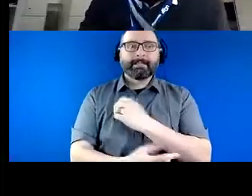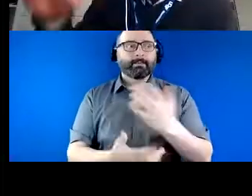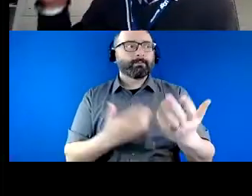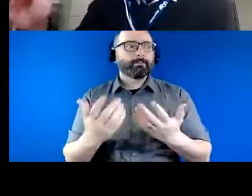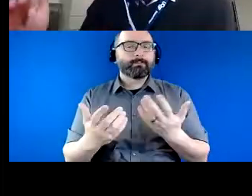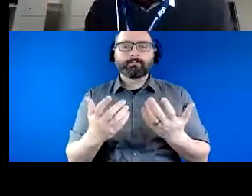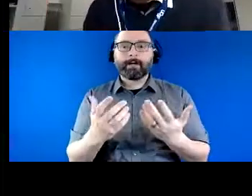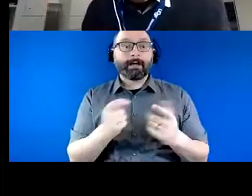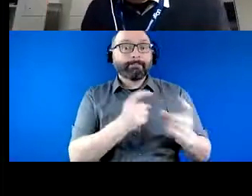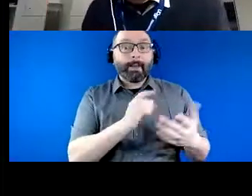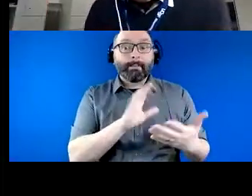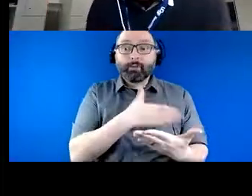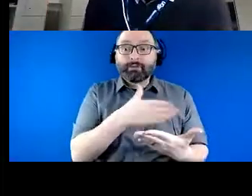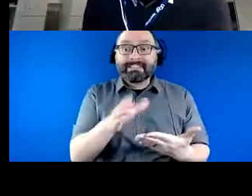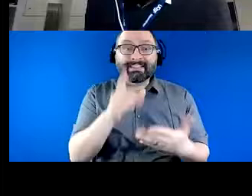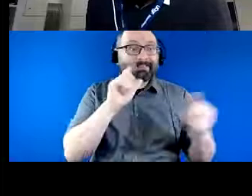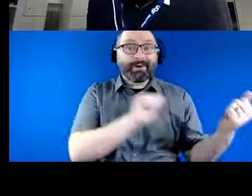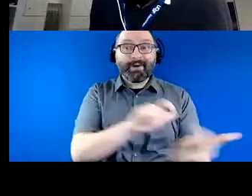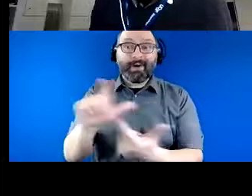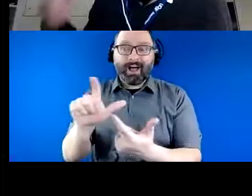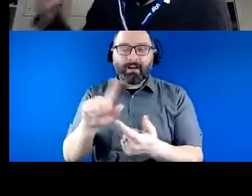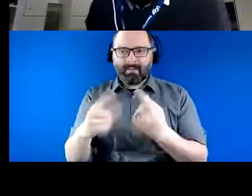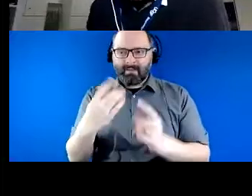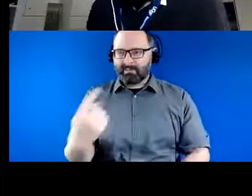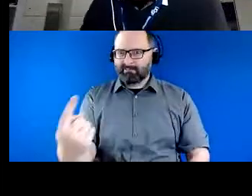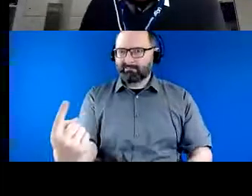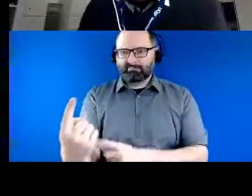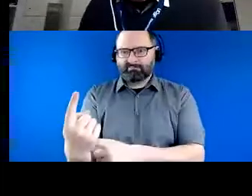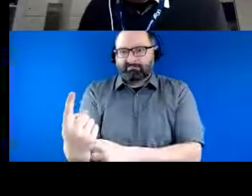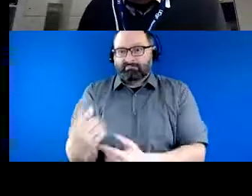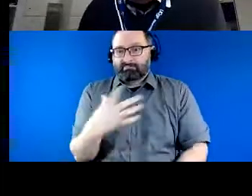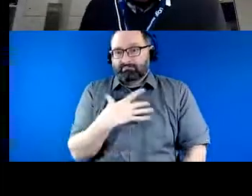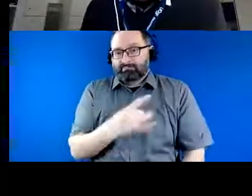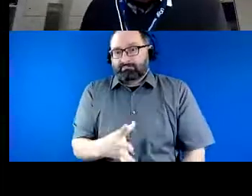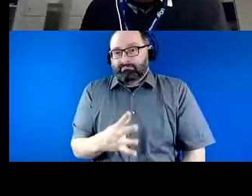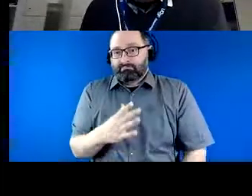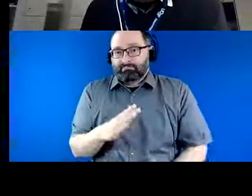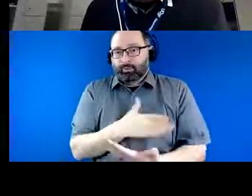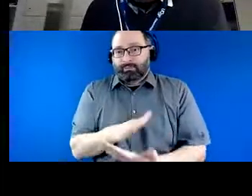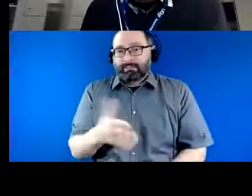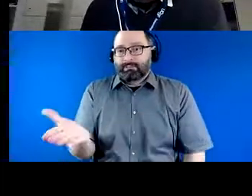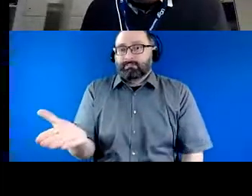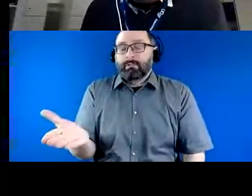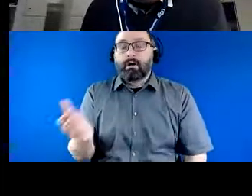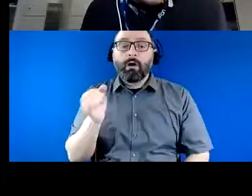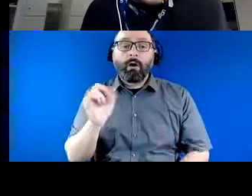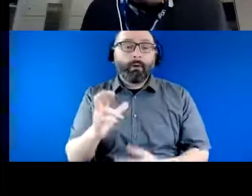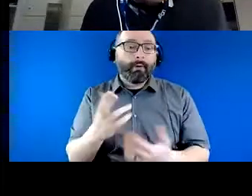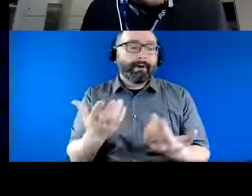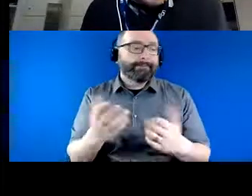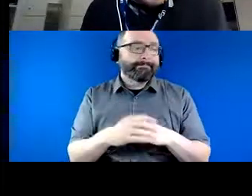give music for everyone, but maybe there's someone who doesn't appreciate music as much. Or if you want to